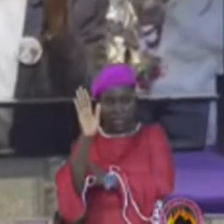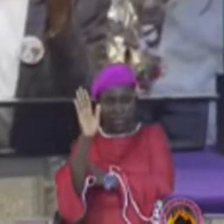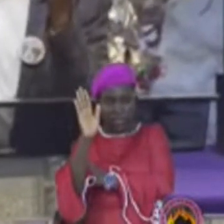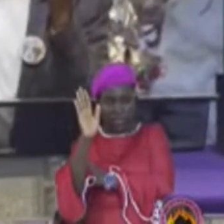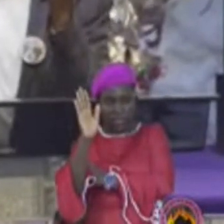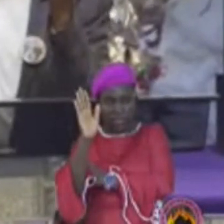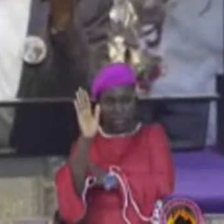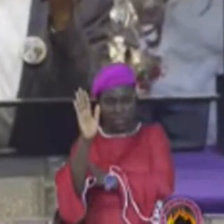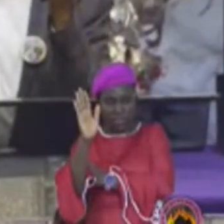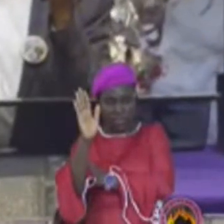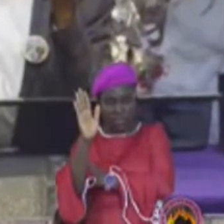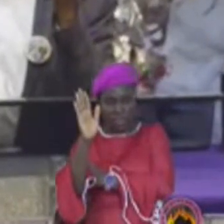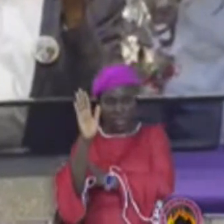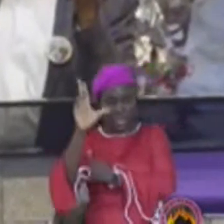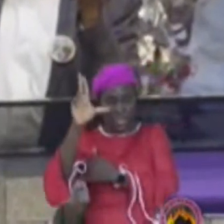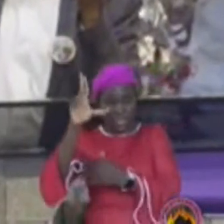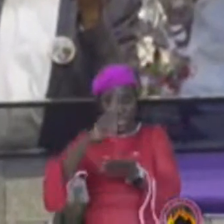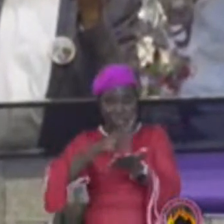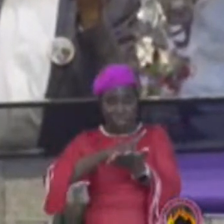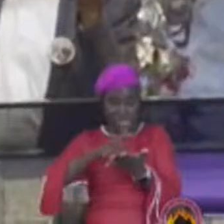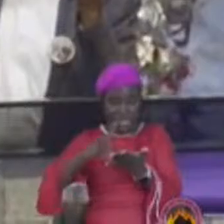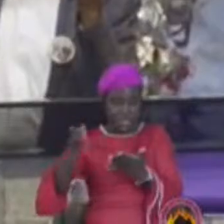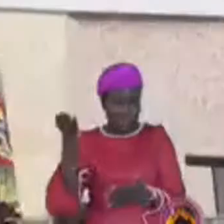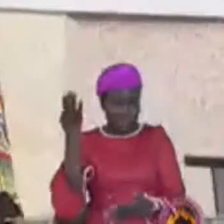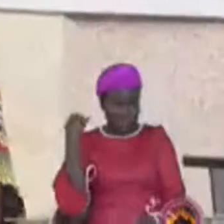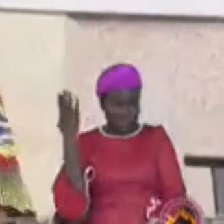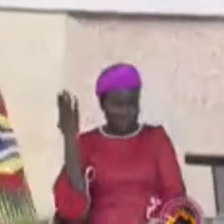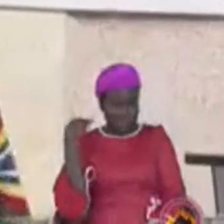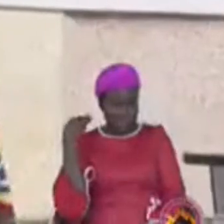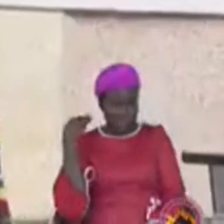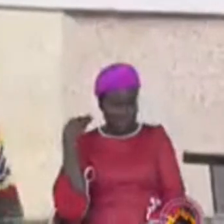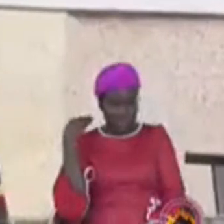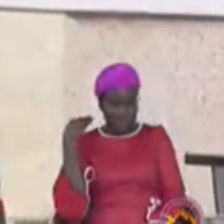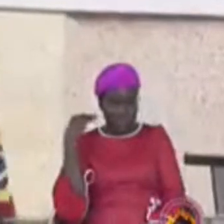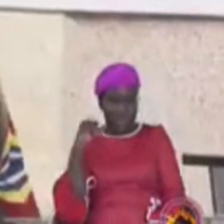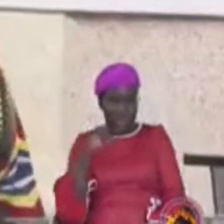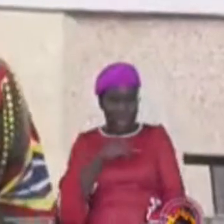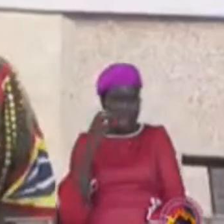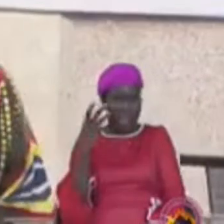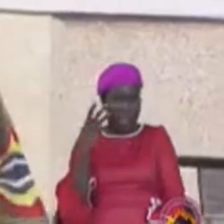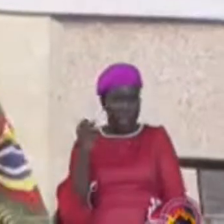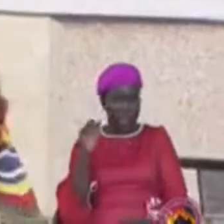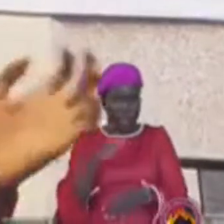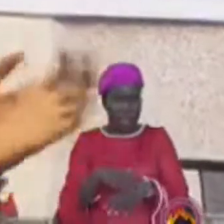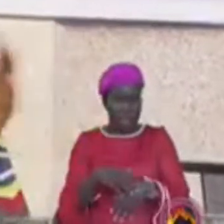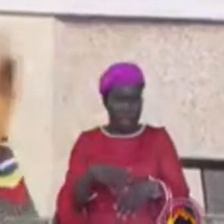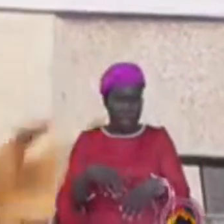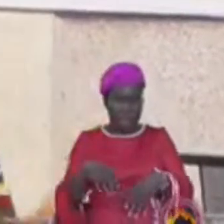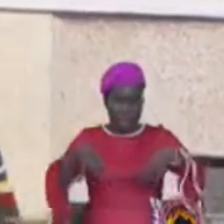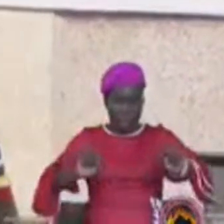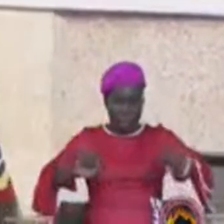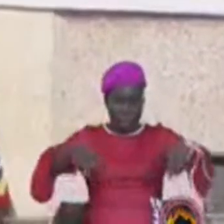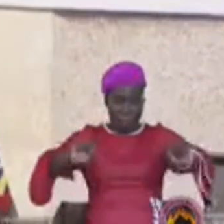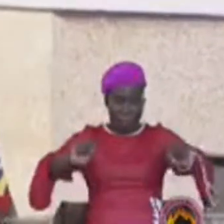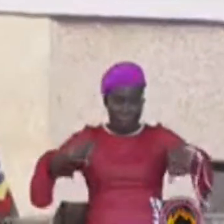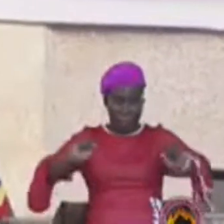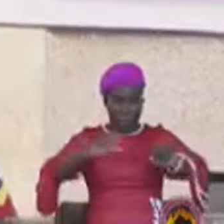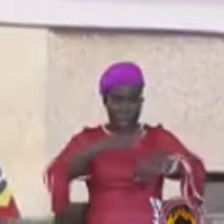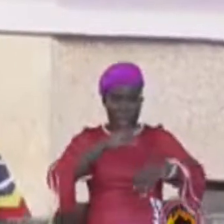pe nkan bi ose meta mo bo okada ti mo fe lo si gbadagi. Mi o mo bo se kini e se